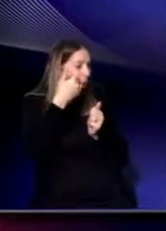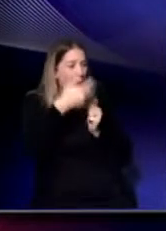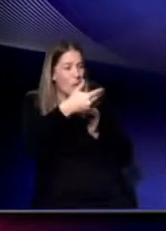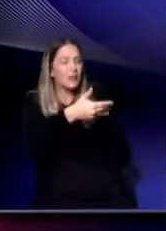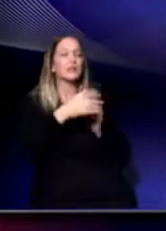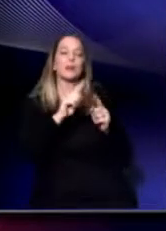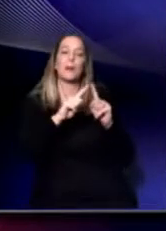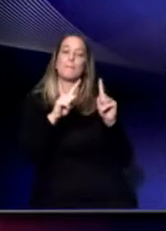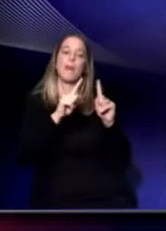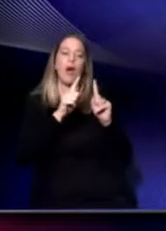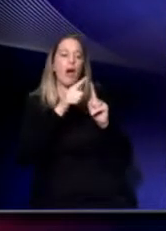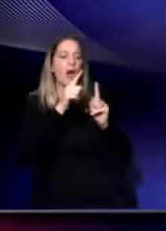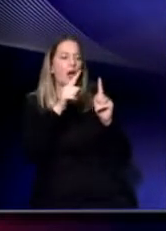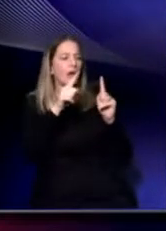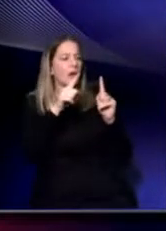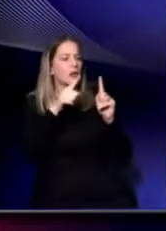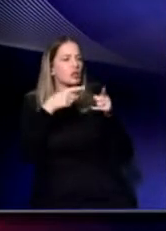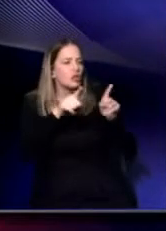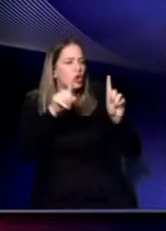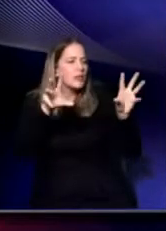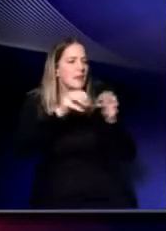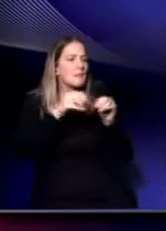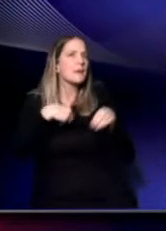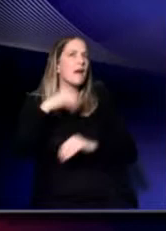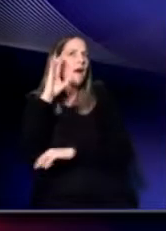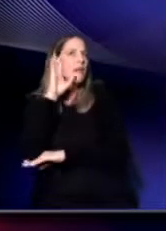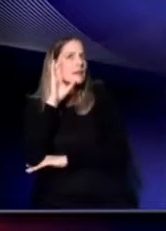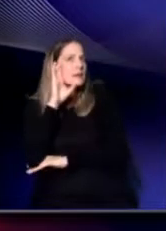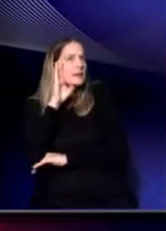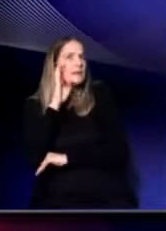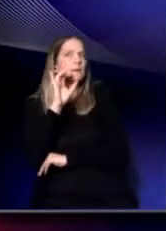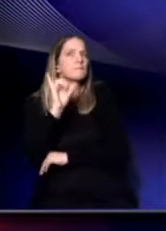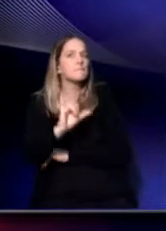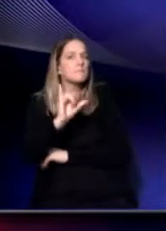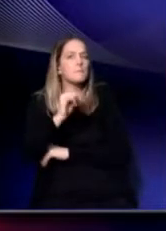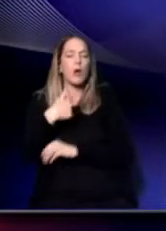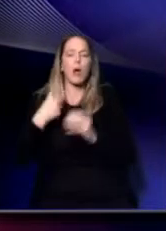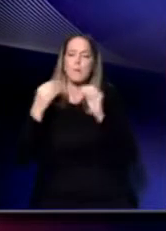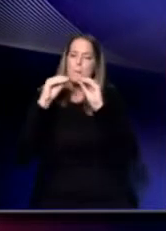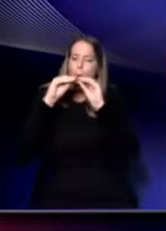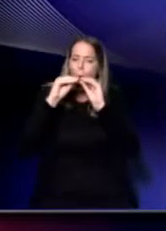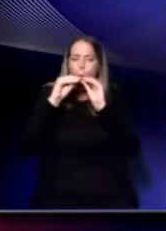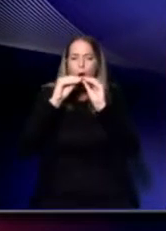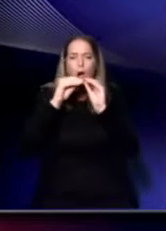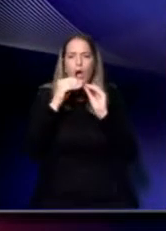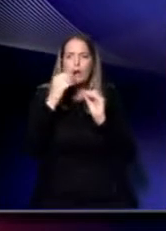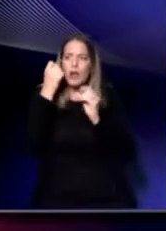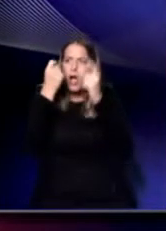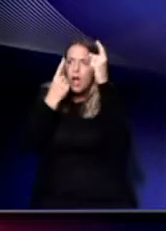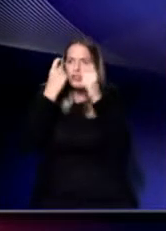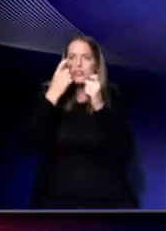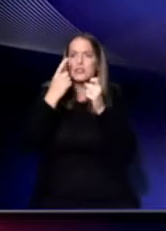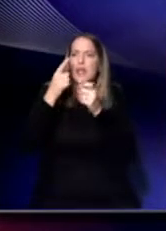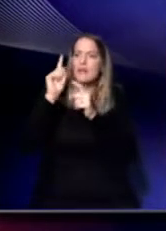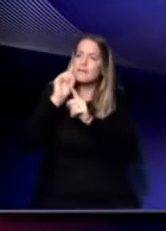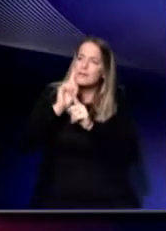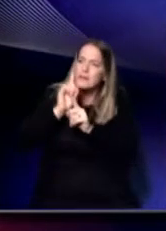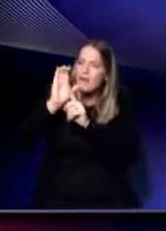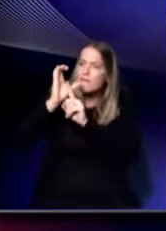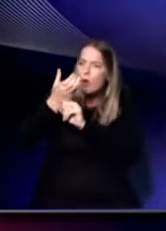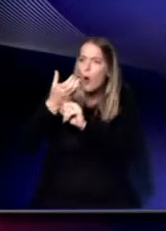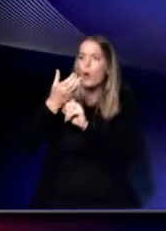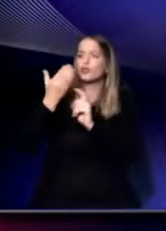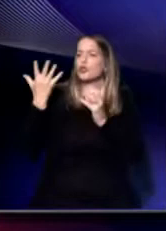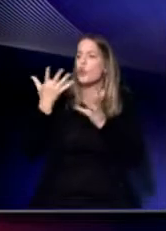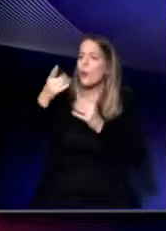a more in-depth understanding of the needs of the deaf culture. I really